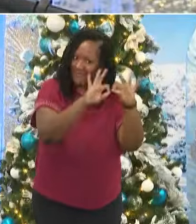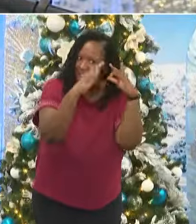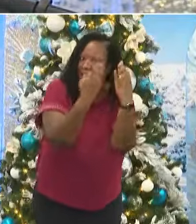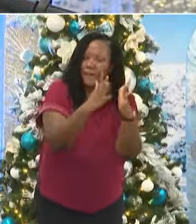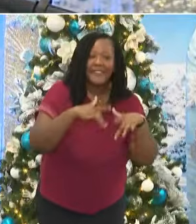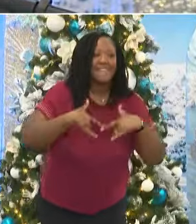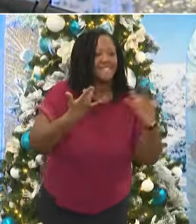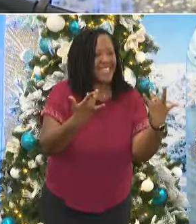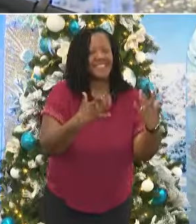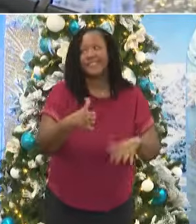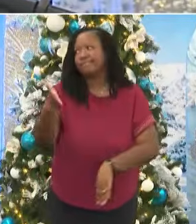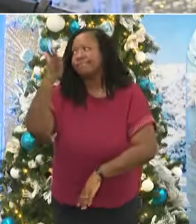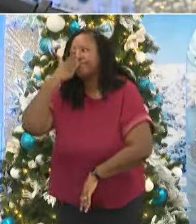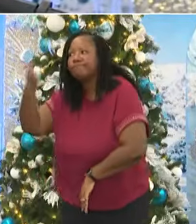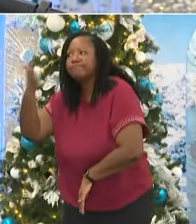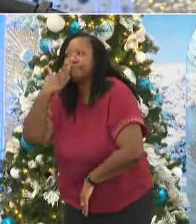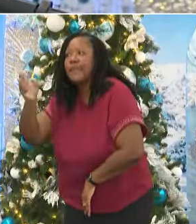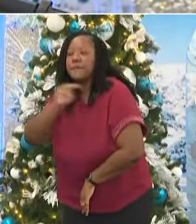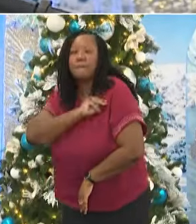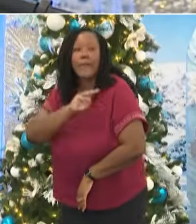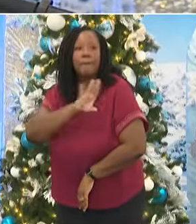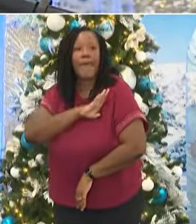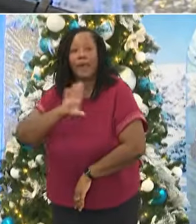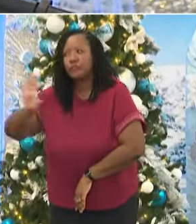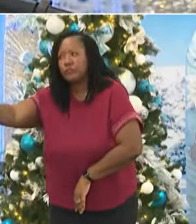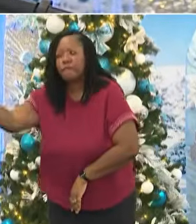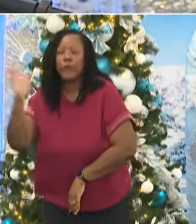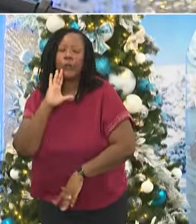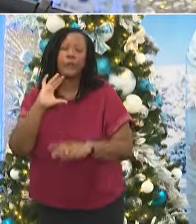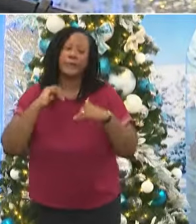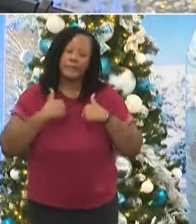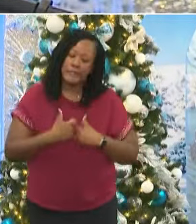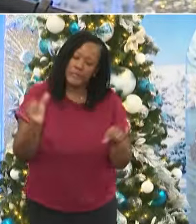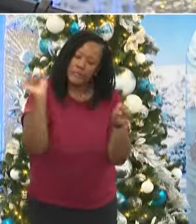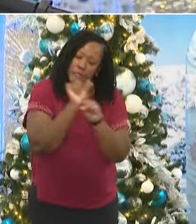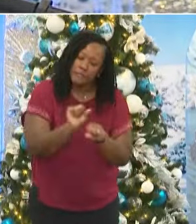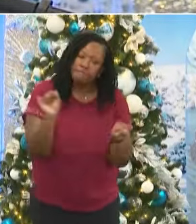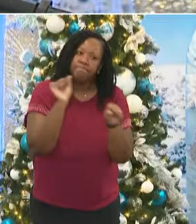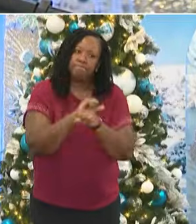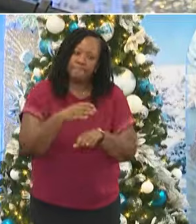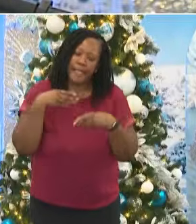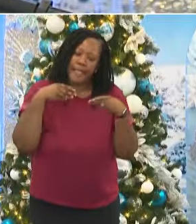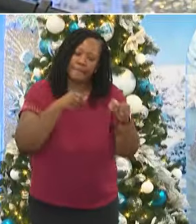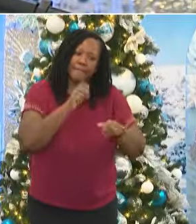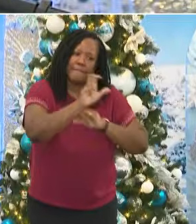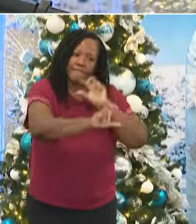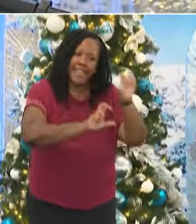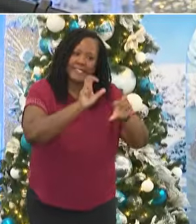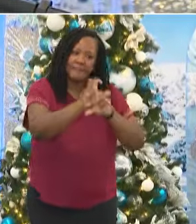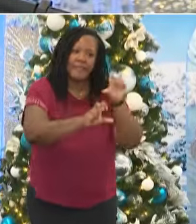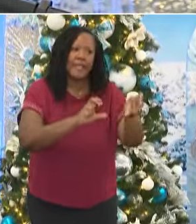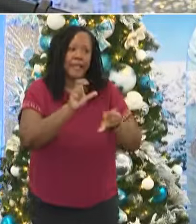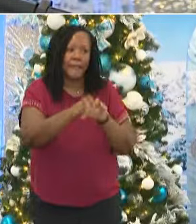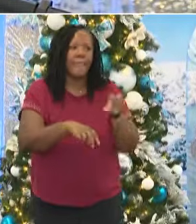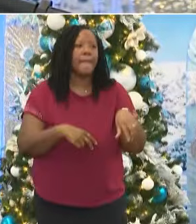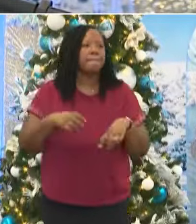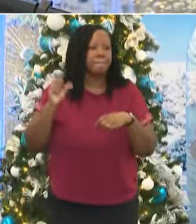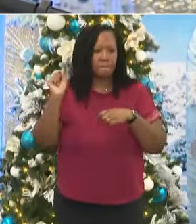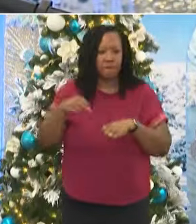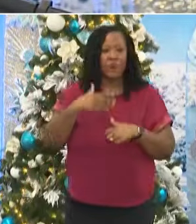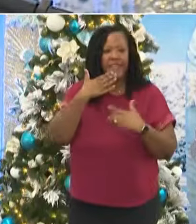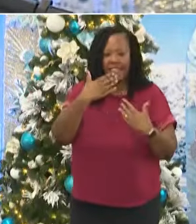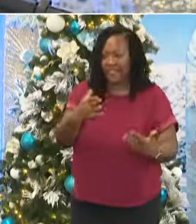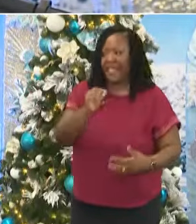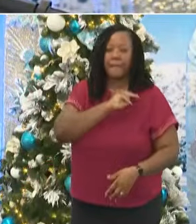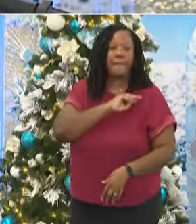want to thank Mayor Bowser for her tireless commitments and investments. I'm going to say it again. We want to thank Mayor